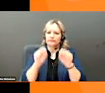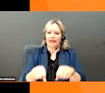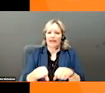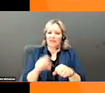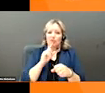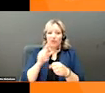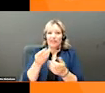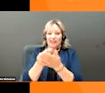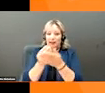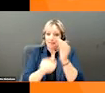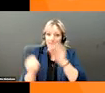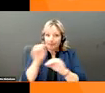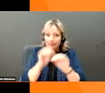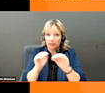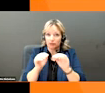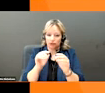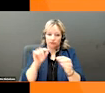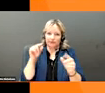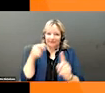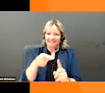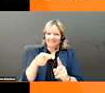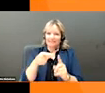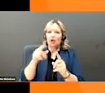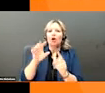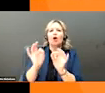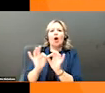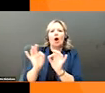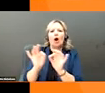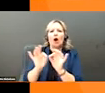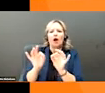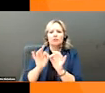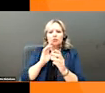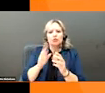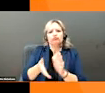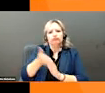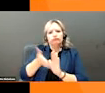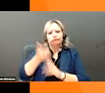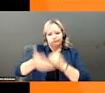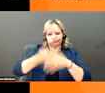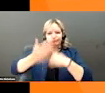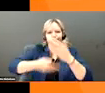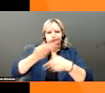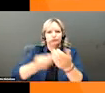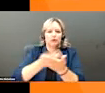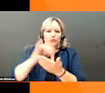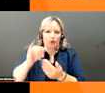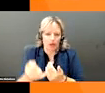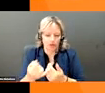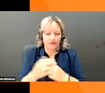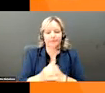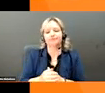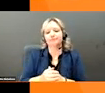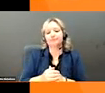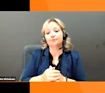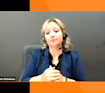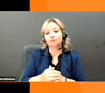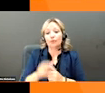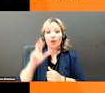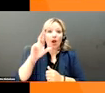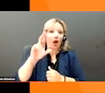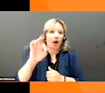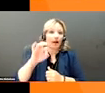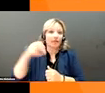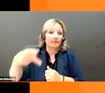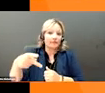costs associated with carrying out the project. For an RFP response, that's typically going to be how much do you